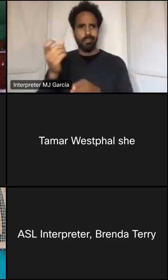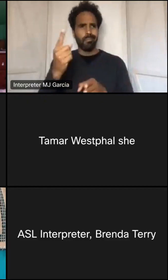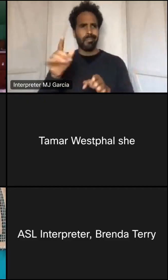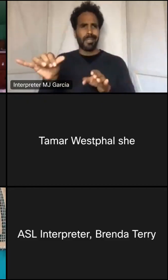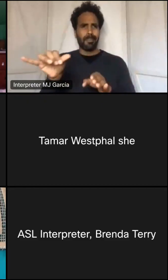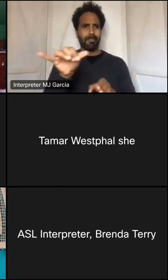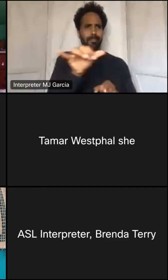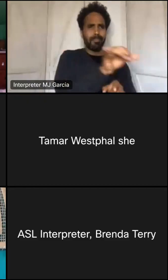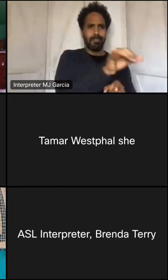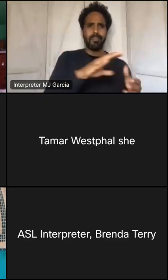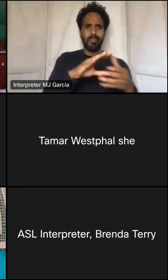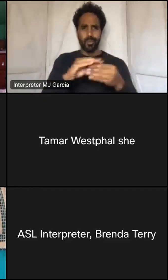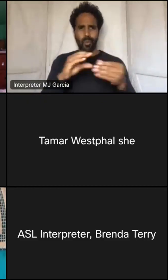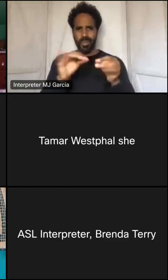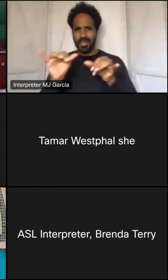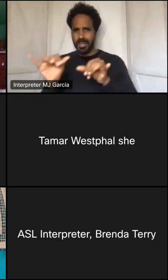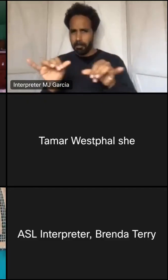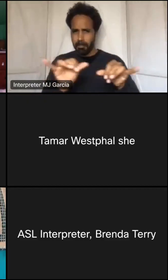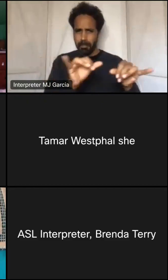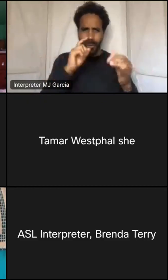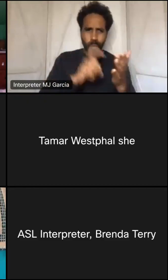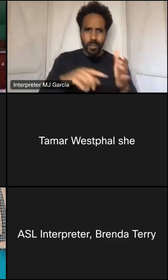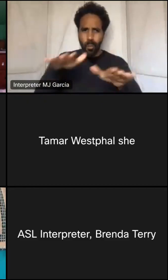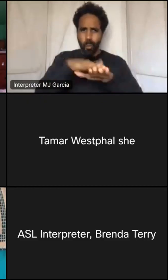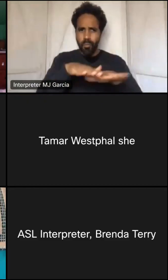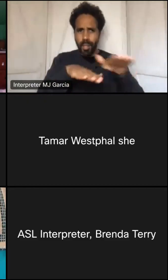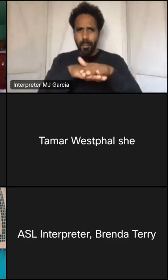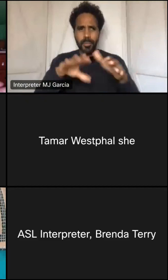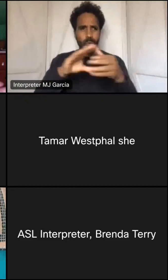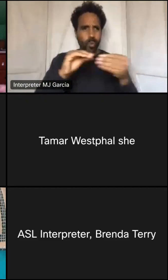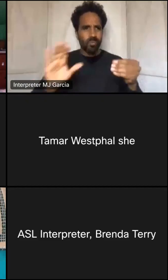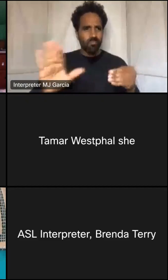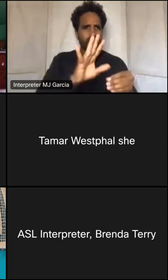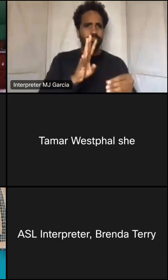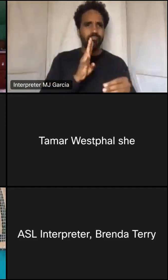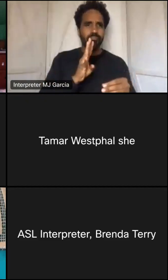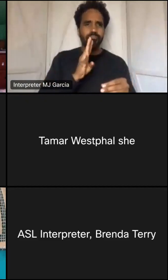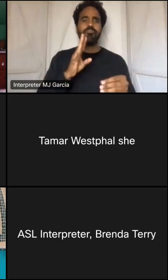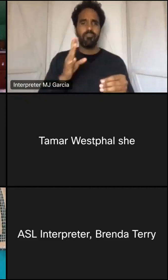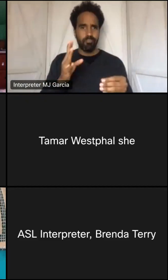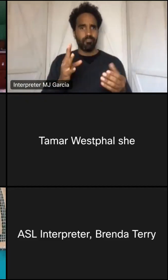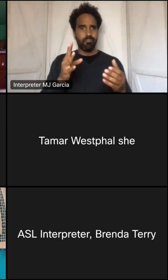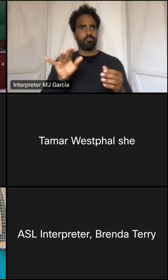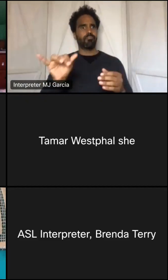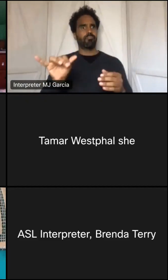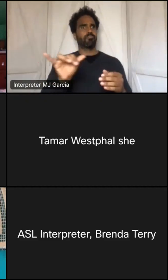the journeys, the experience, the overlap. Often we're having the same conversations because there